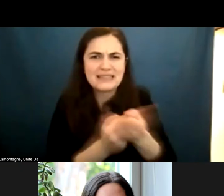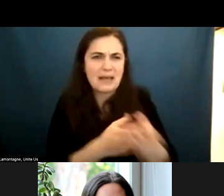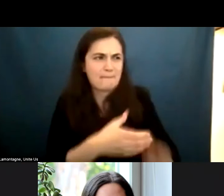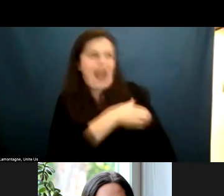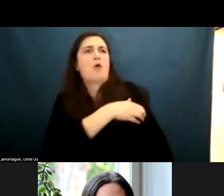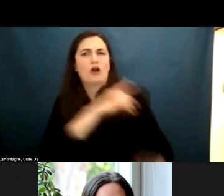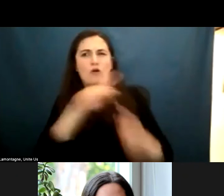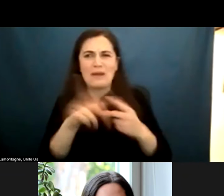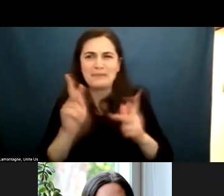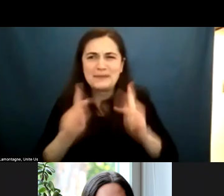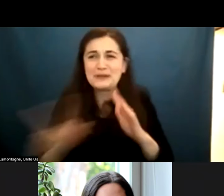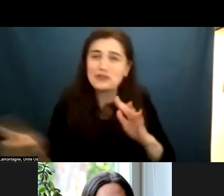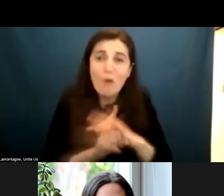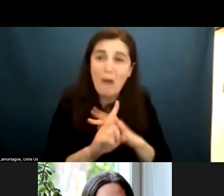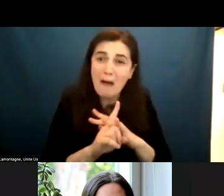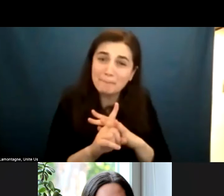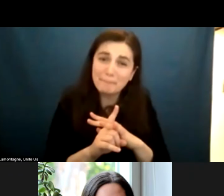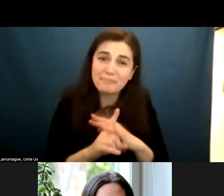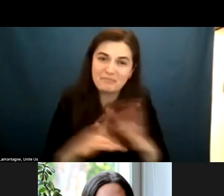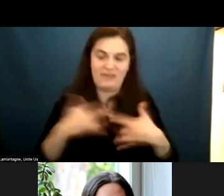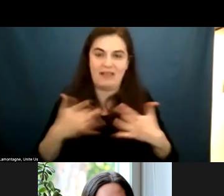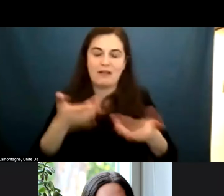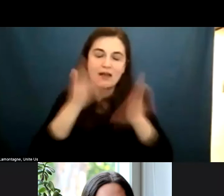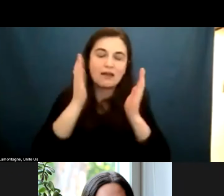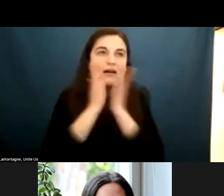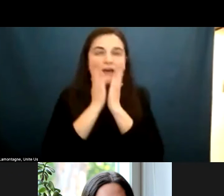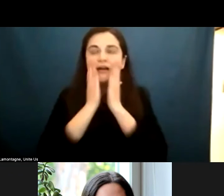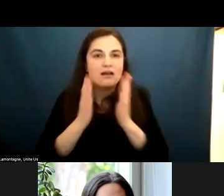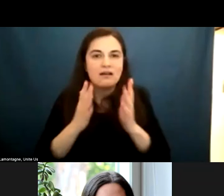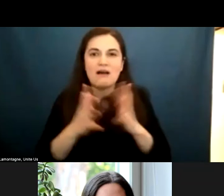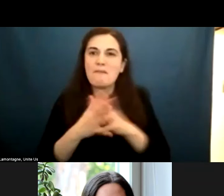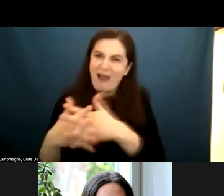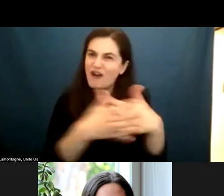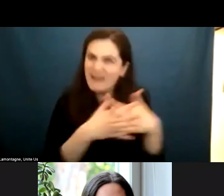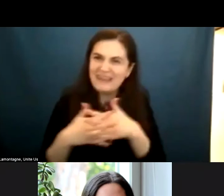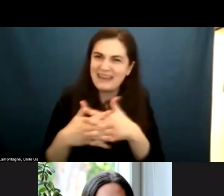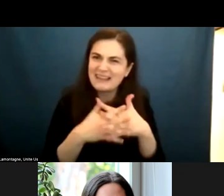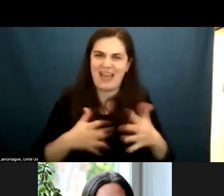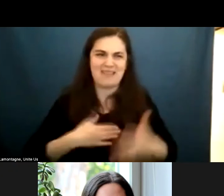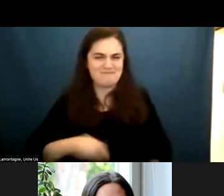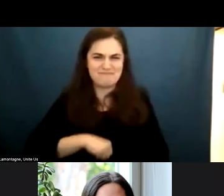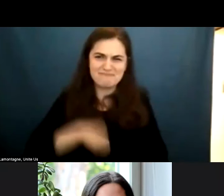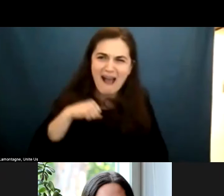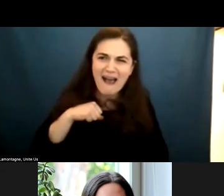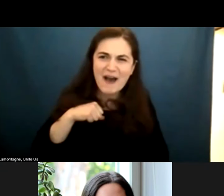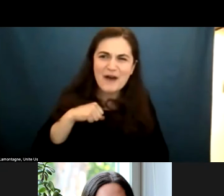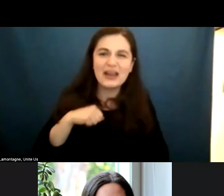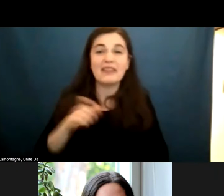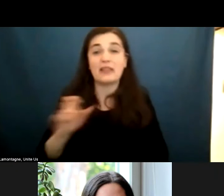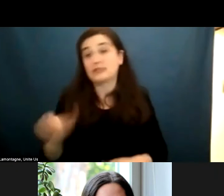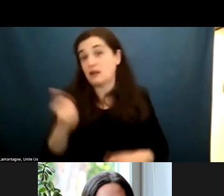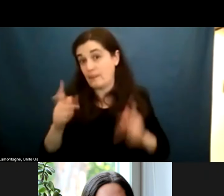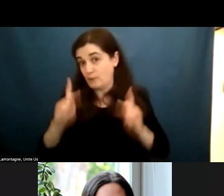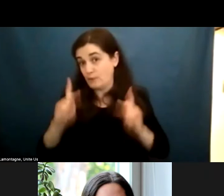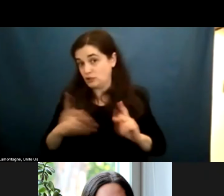up and sort of feeling like wonderfully American. And my colleague, who's a little more tuned into reality than I am,